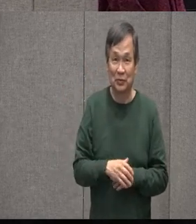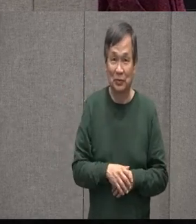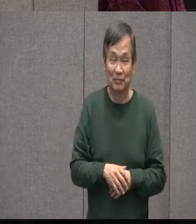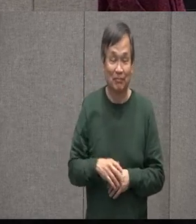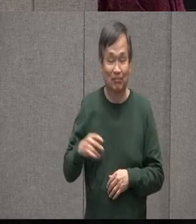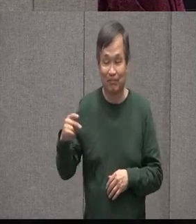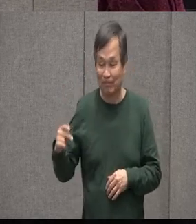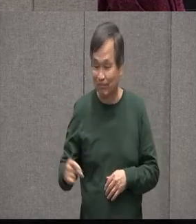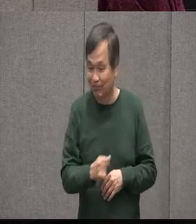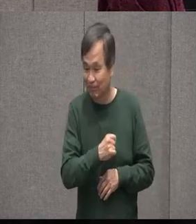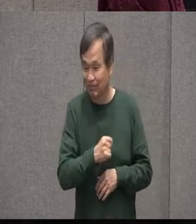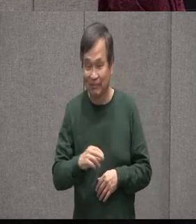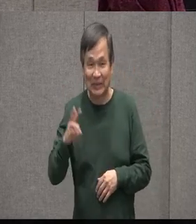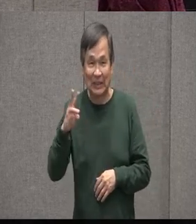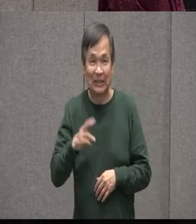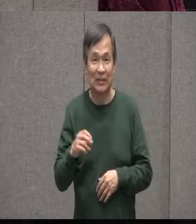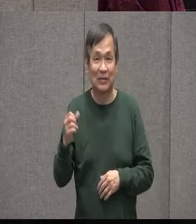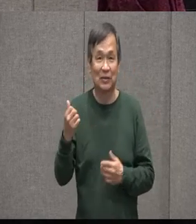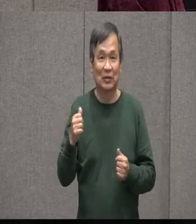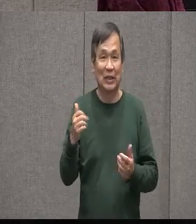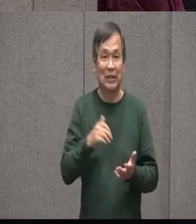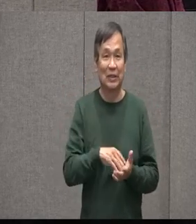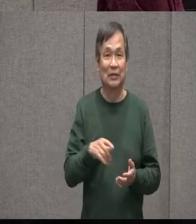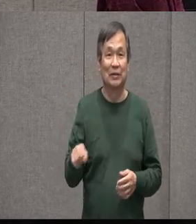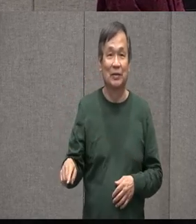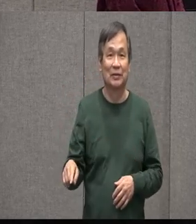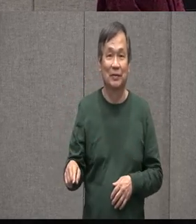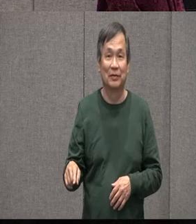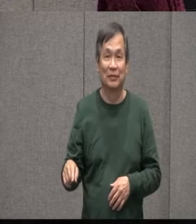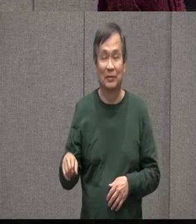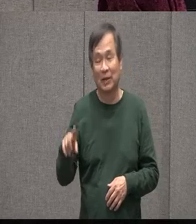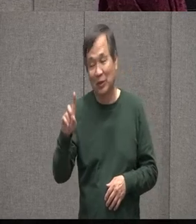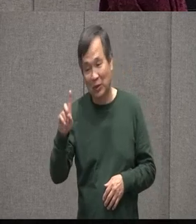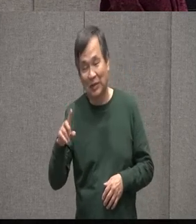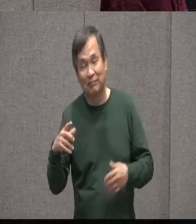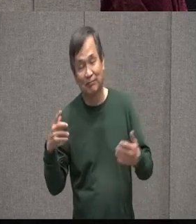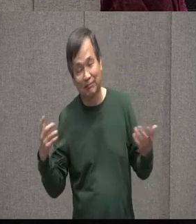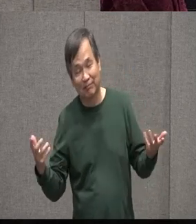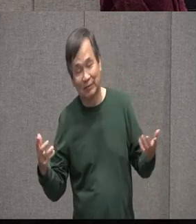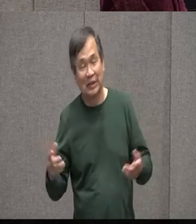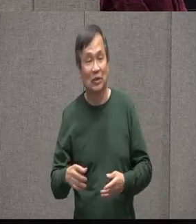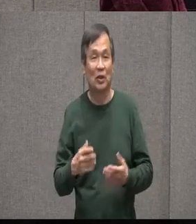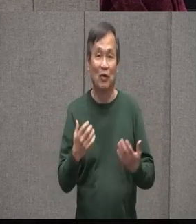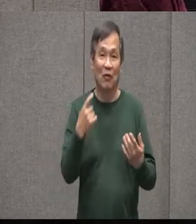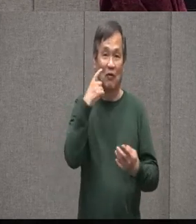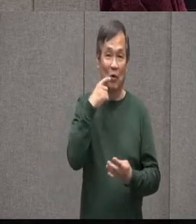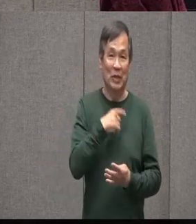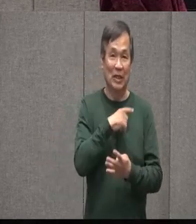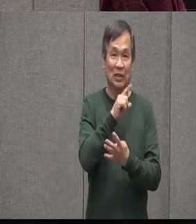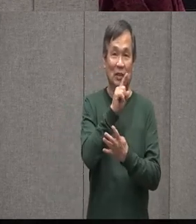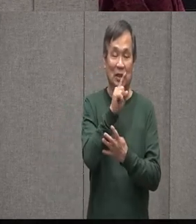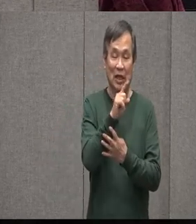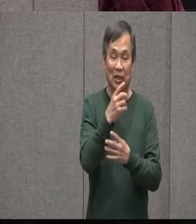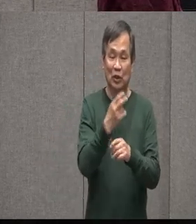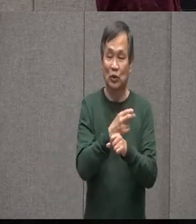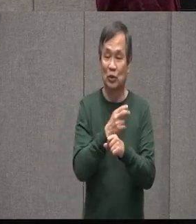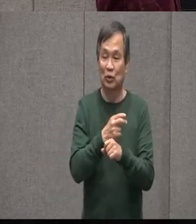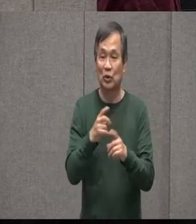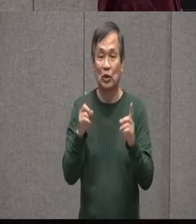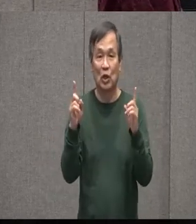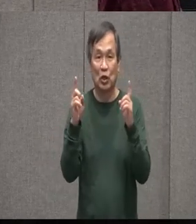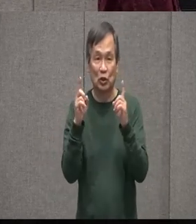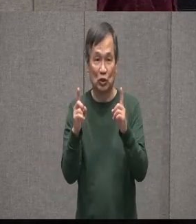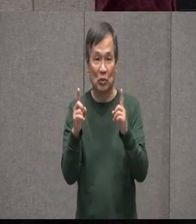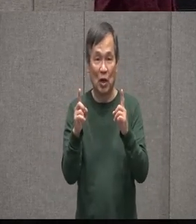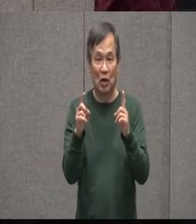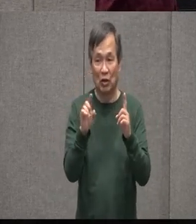Oh, nope, I got a six. Up, and another one. So for me, I'm gonna take a